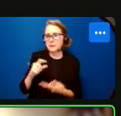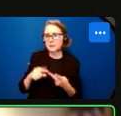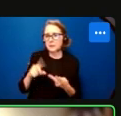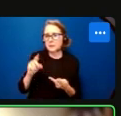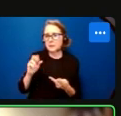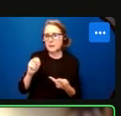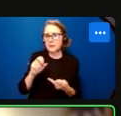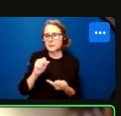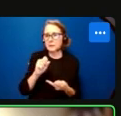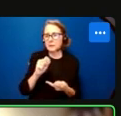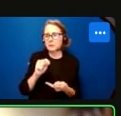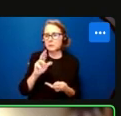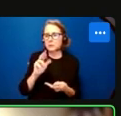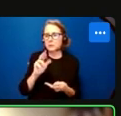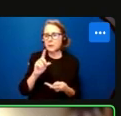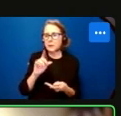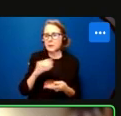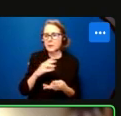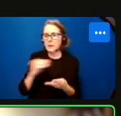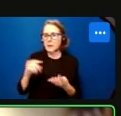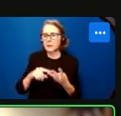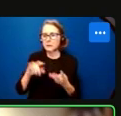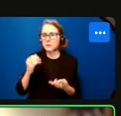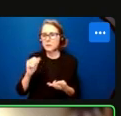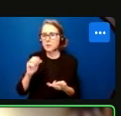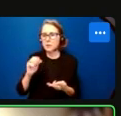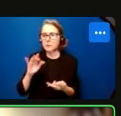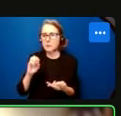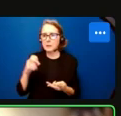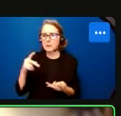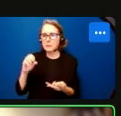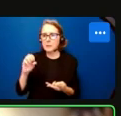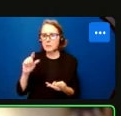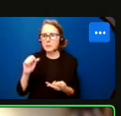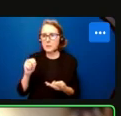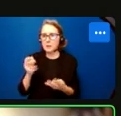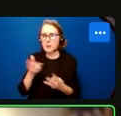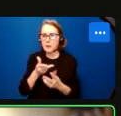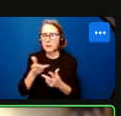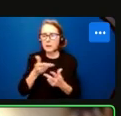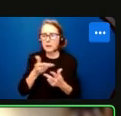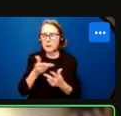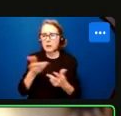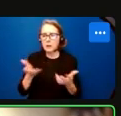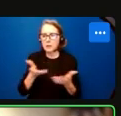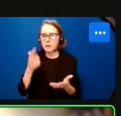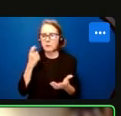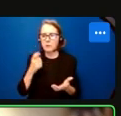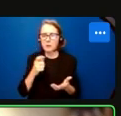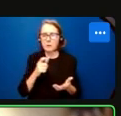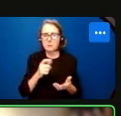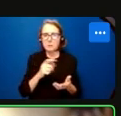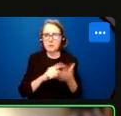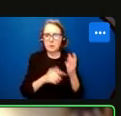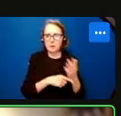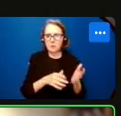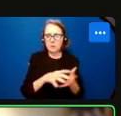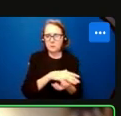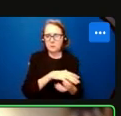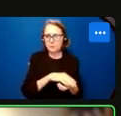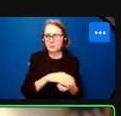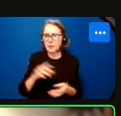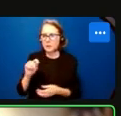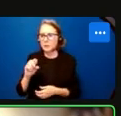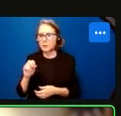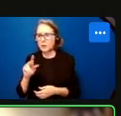Peterson that are here tonight from Mid Valley Garbage and Recycling Association. Also, Tanya Moffitt, the city's solid waste consultant from Marina